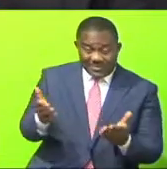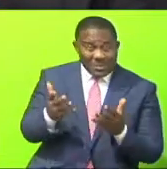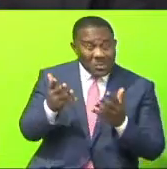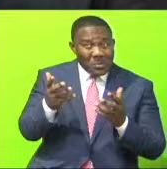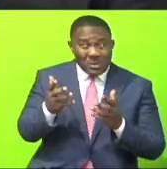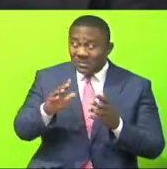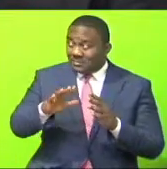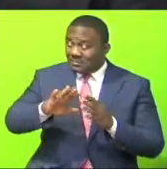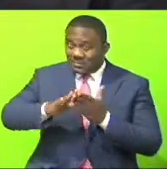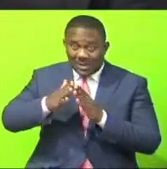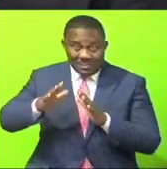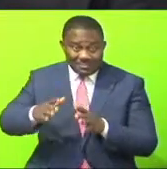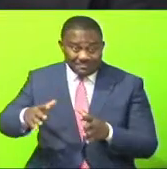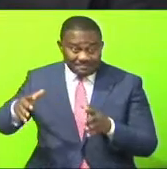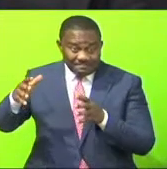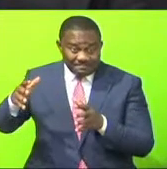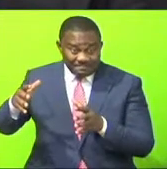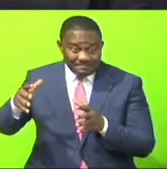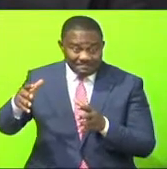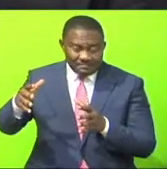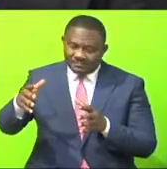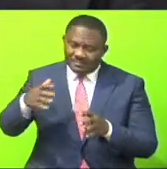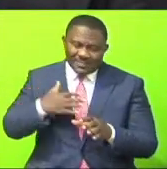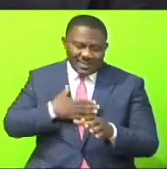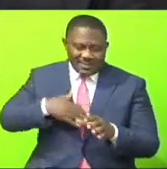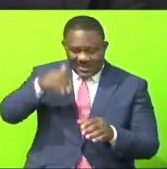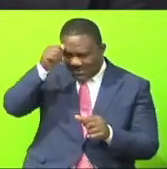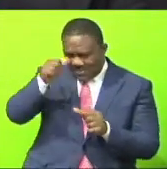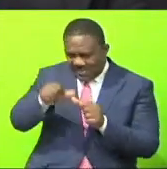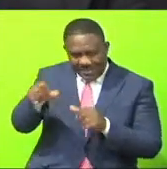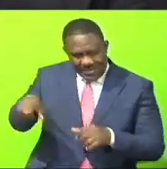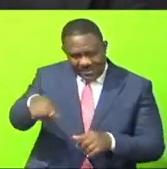here, it is the polls, not here.